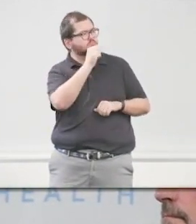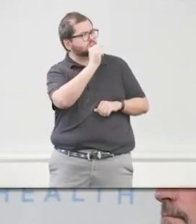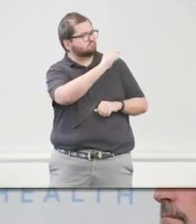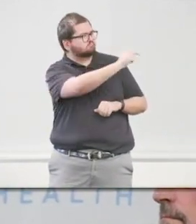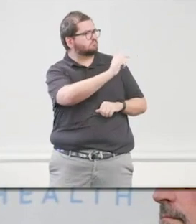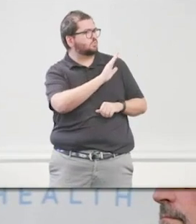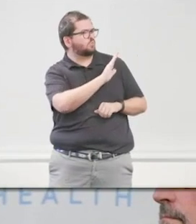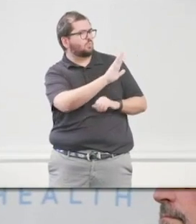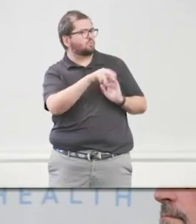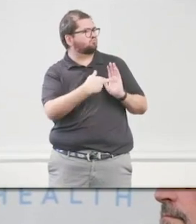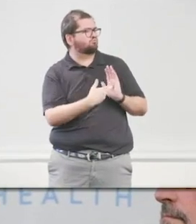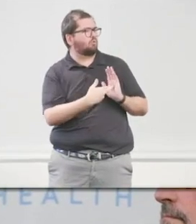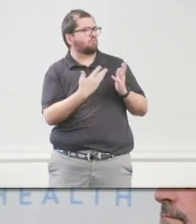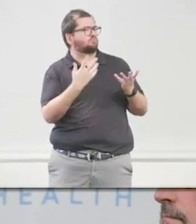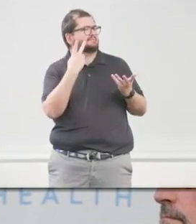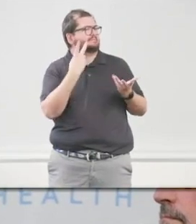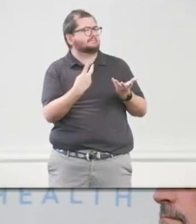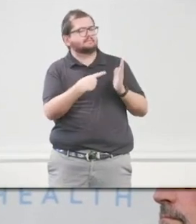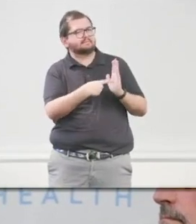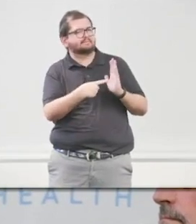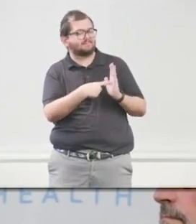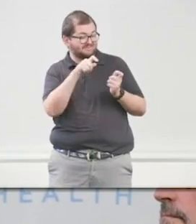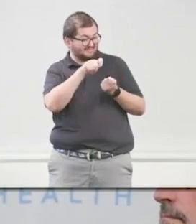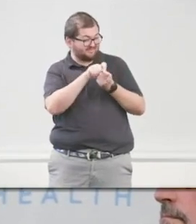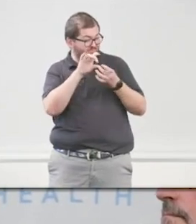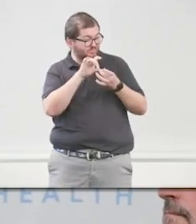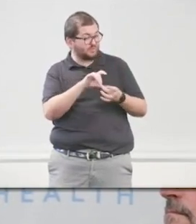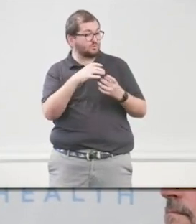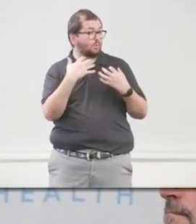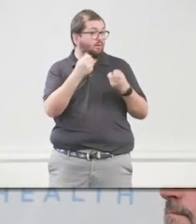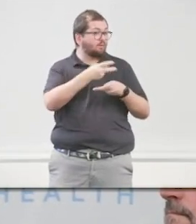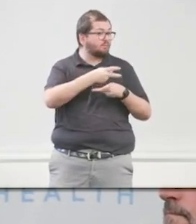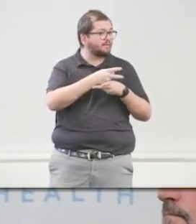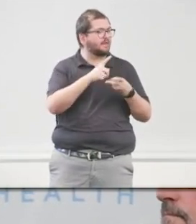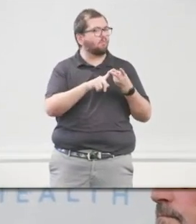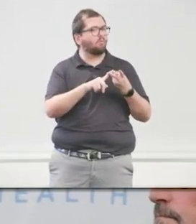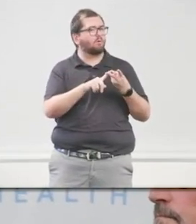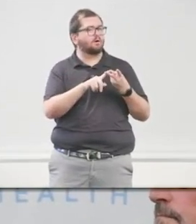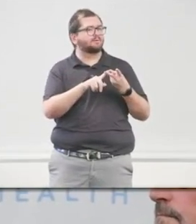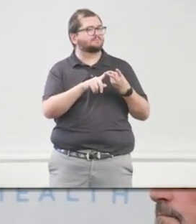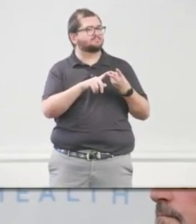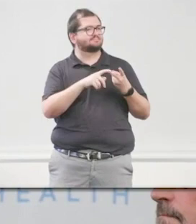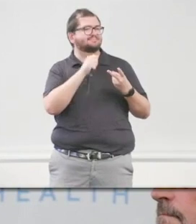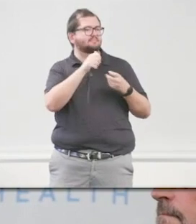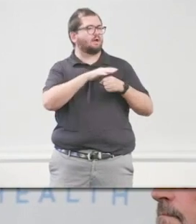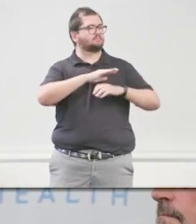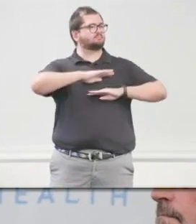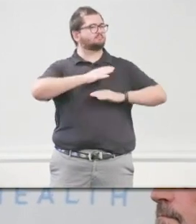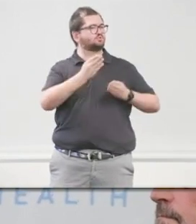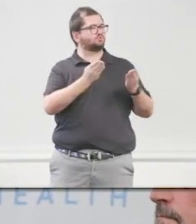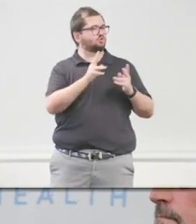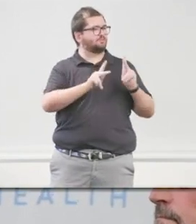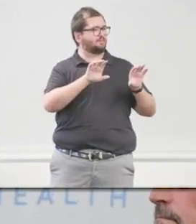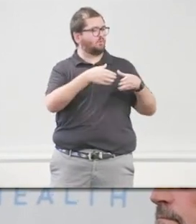various roles, specifically targeting healthcare organizations or those underserved populations that we're all trying to support? And then how can